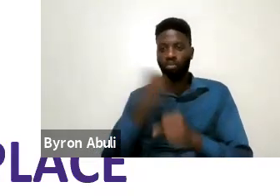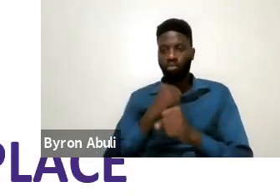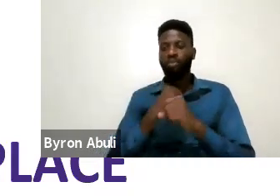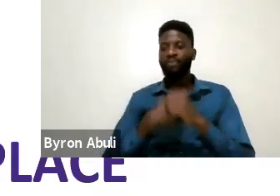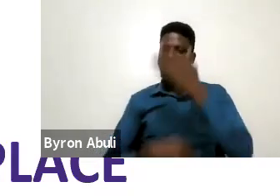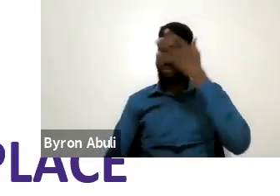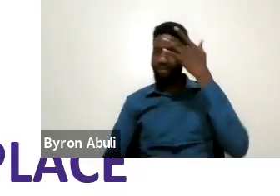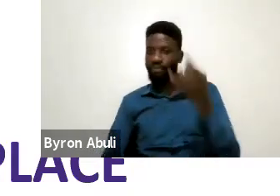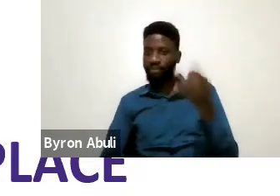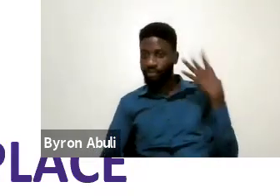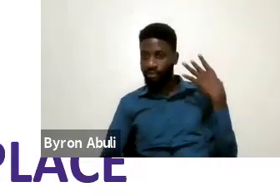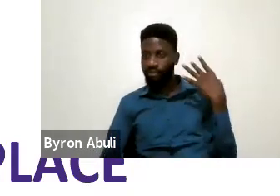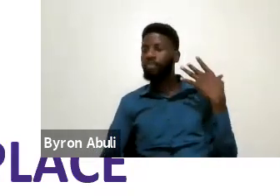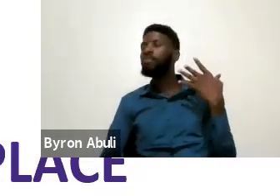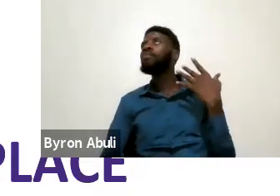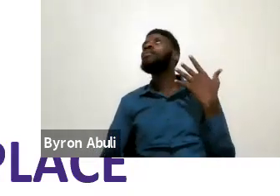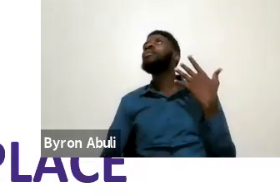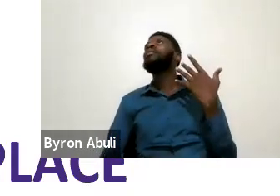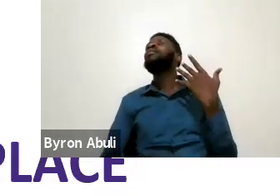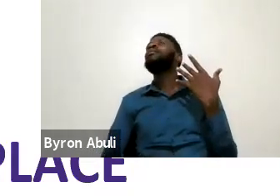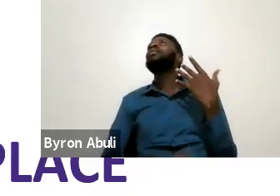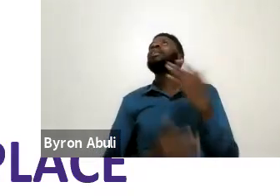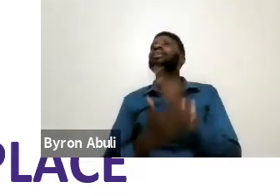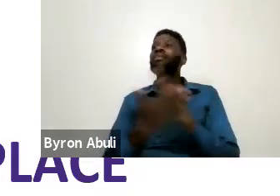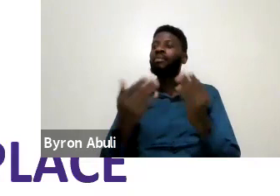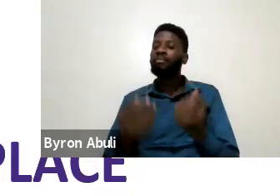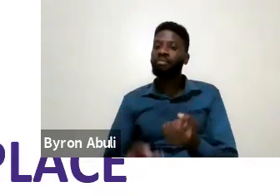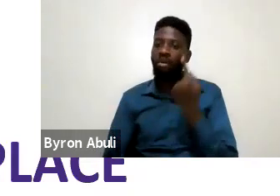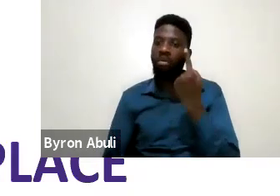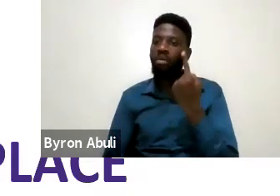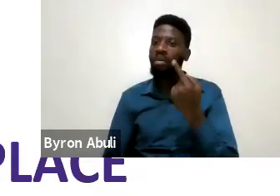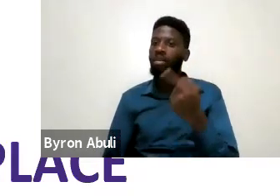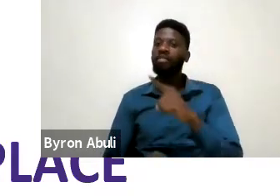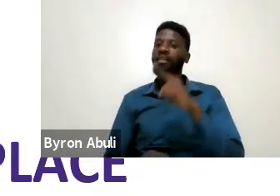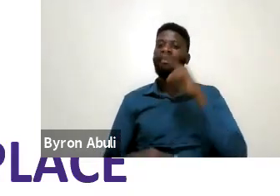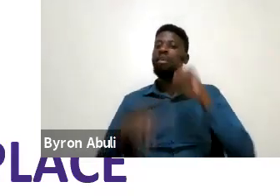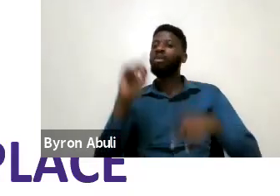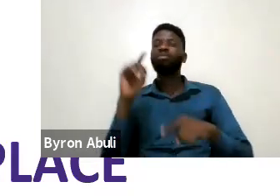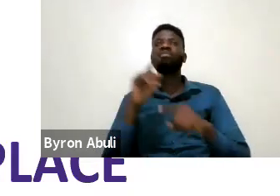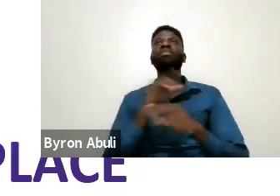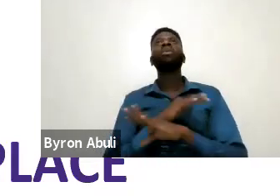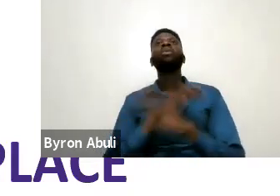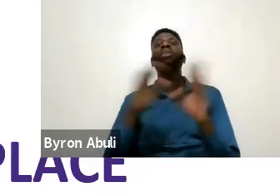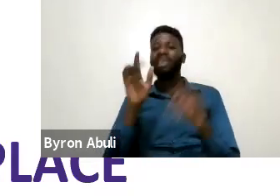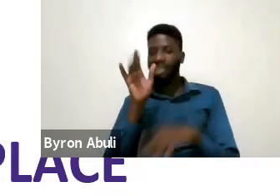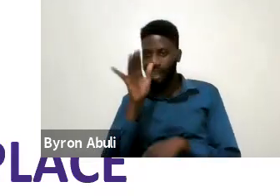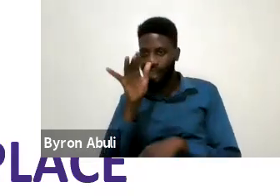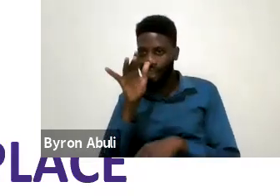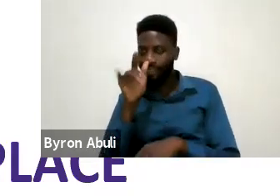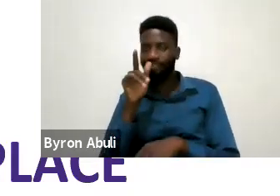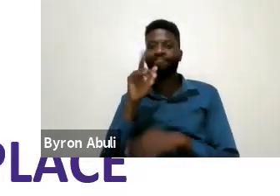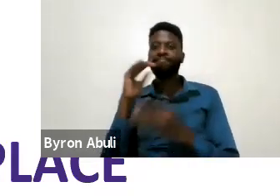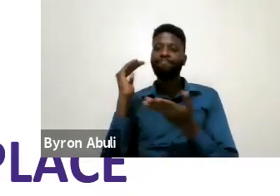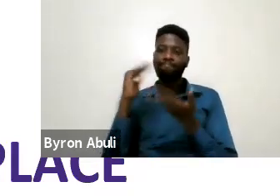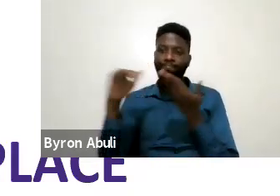as an assignment that you were supposed to do, something came up and you were not able to do it, don't lie about it, or don't give an excuse.